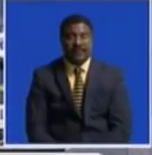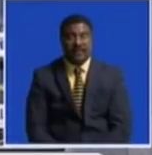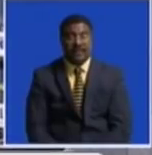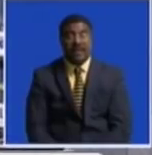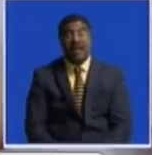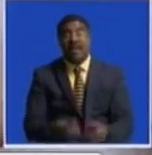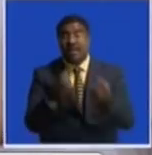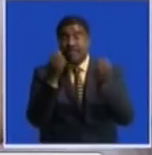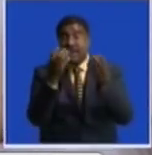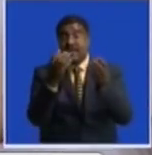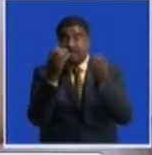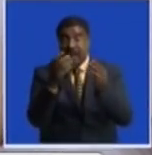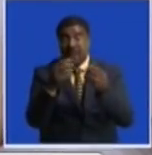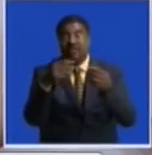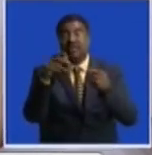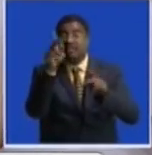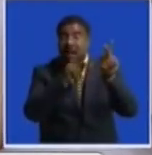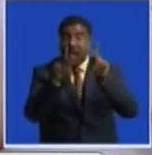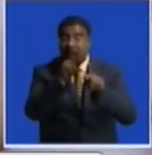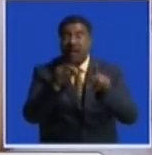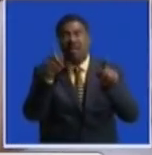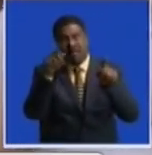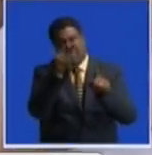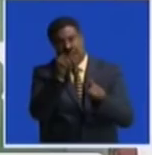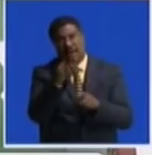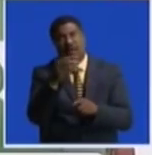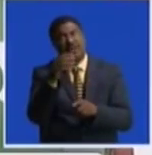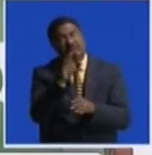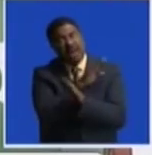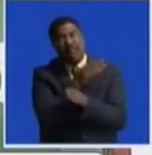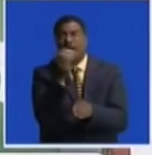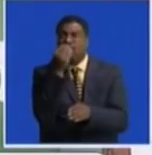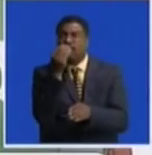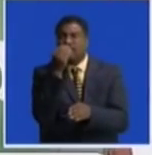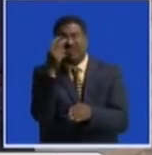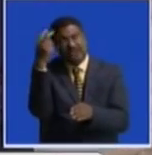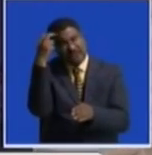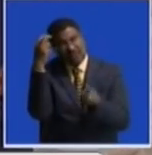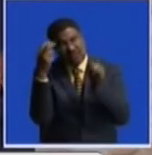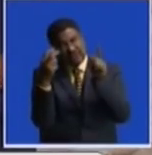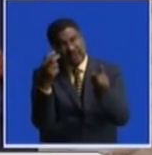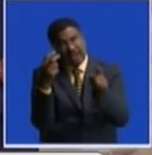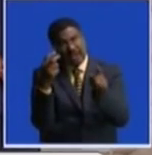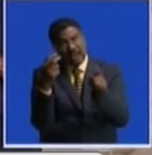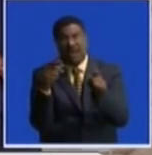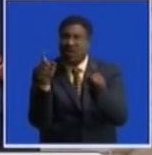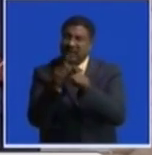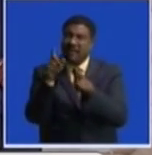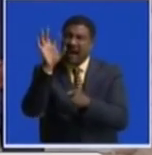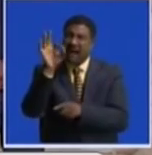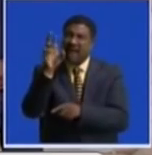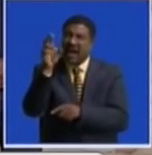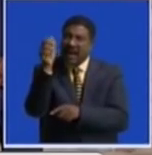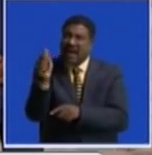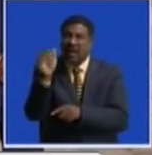various stakeholders and the general public on Zambia's food security in view of the Food Reserve Agency having not met